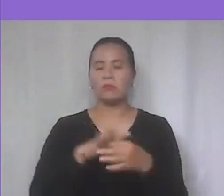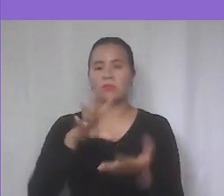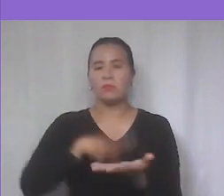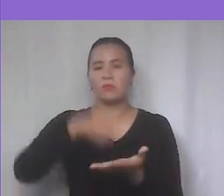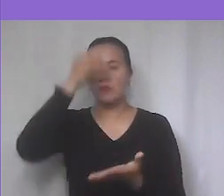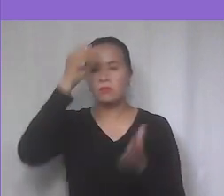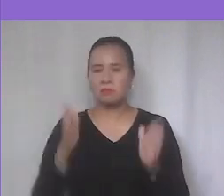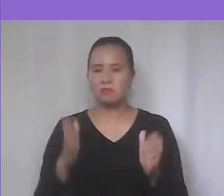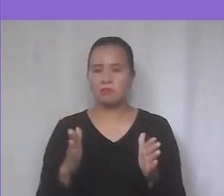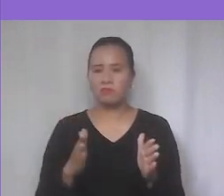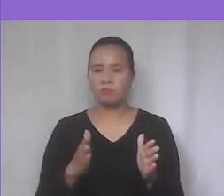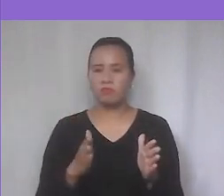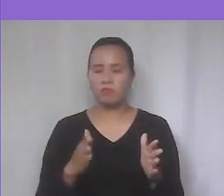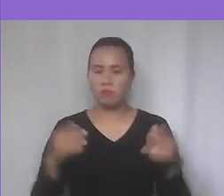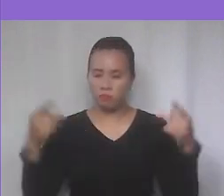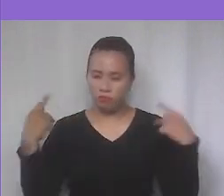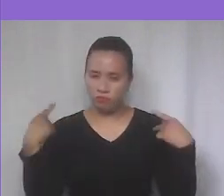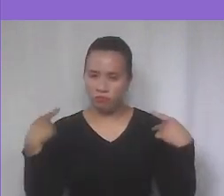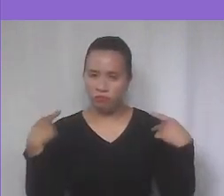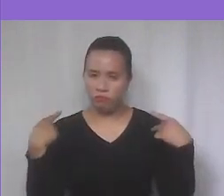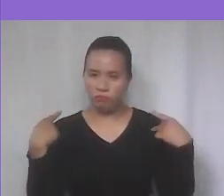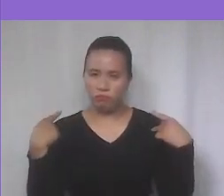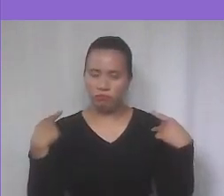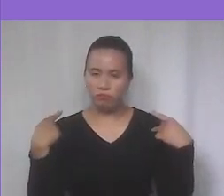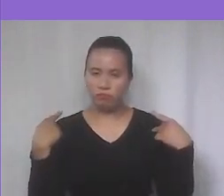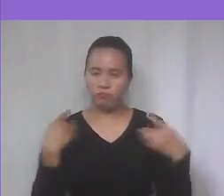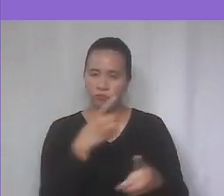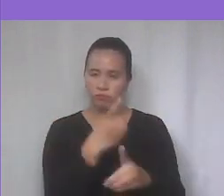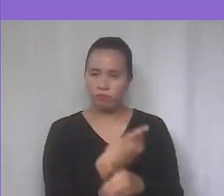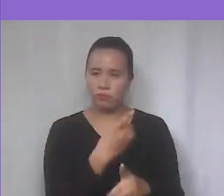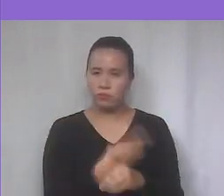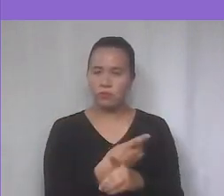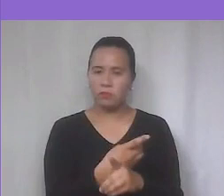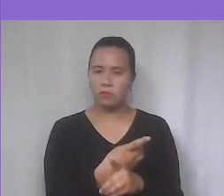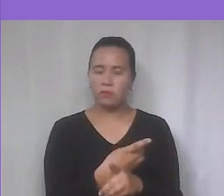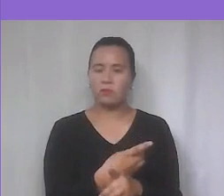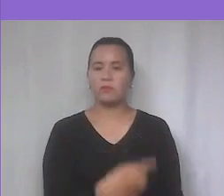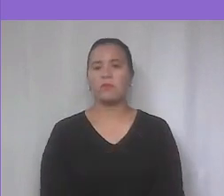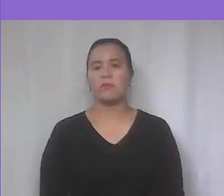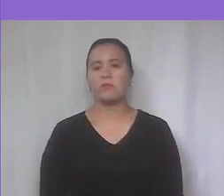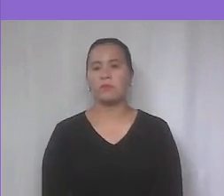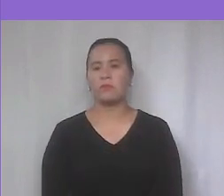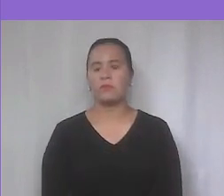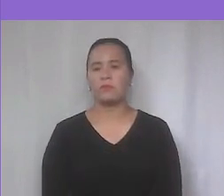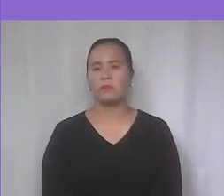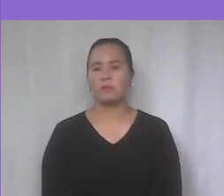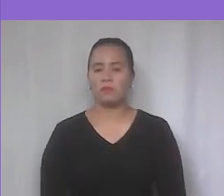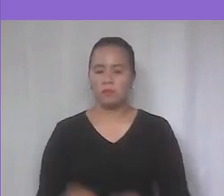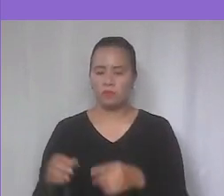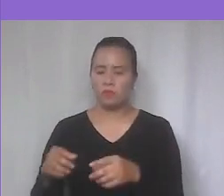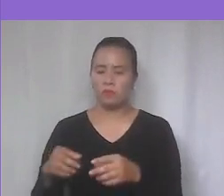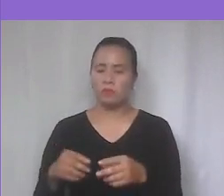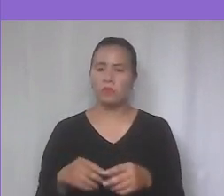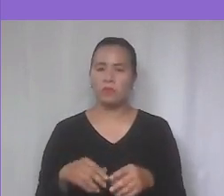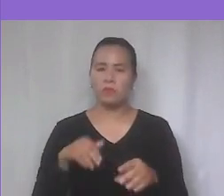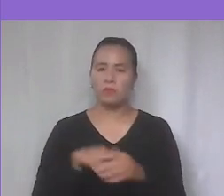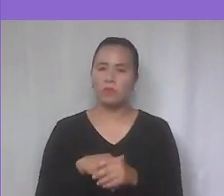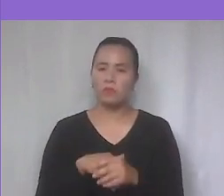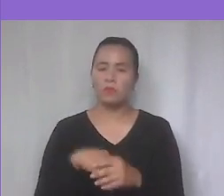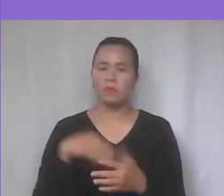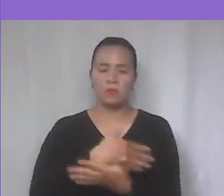and disadvantaged, especially those with disabilities in every sector of our society,